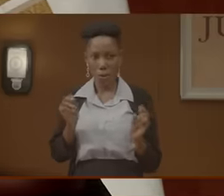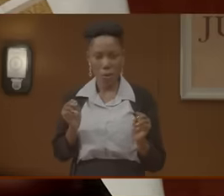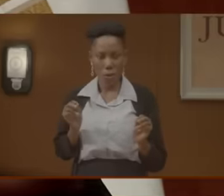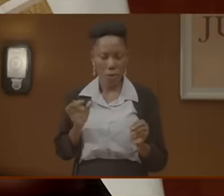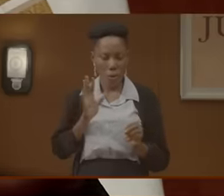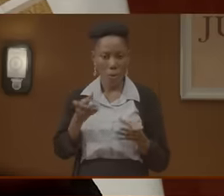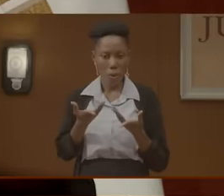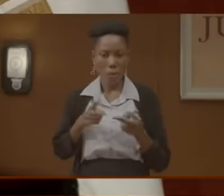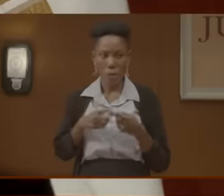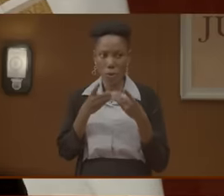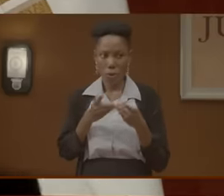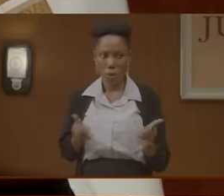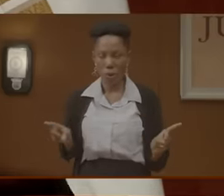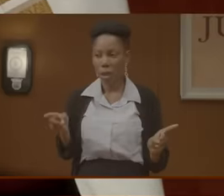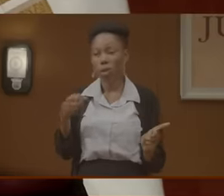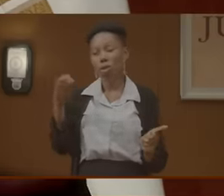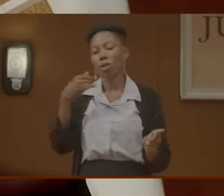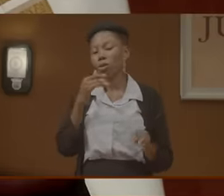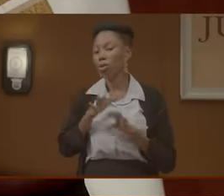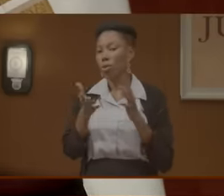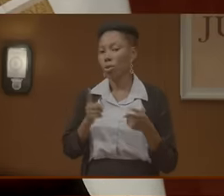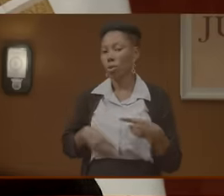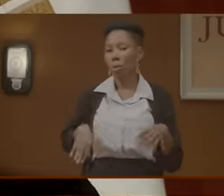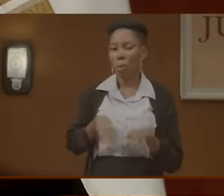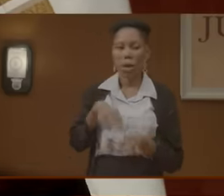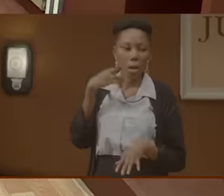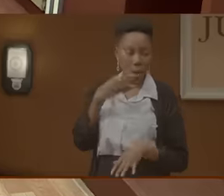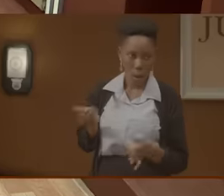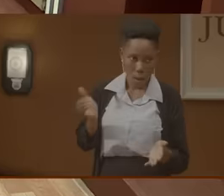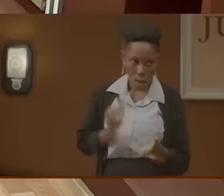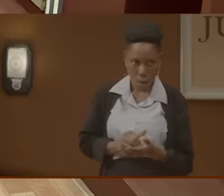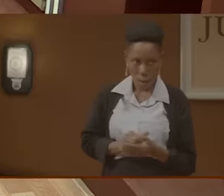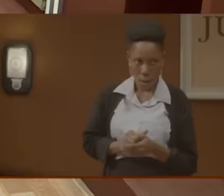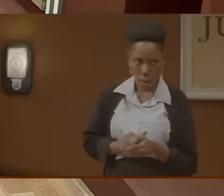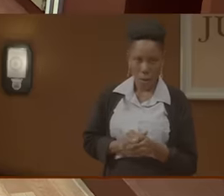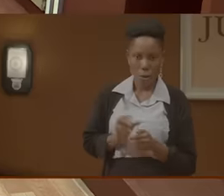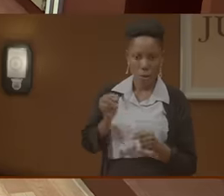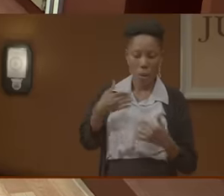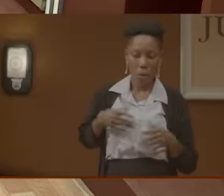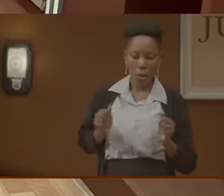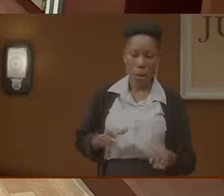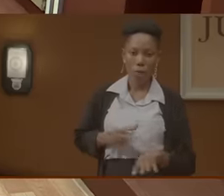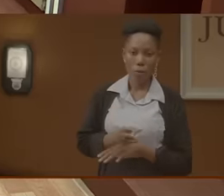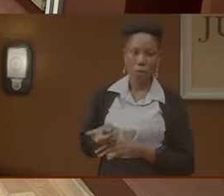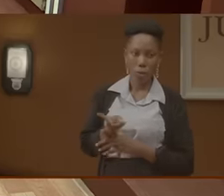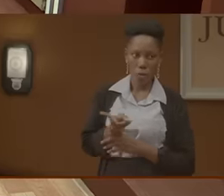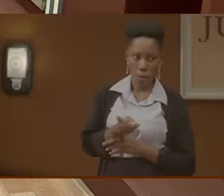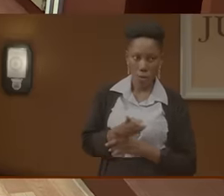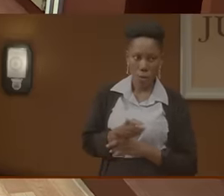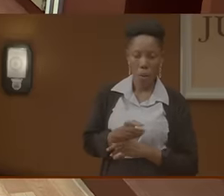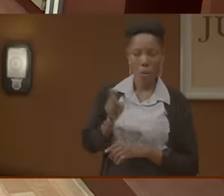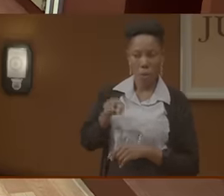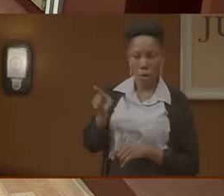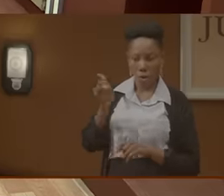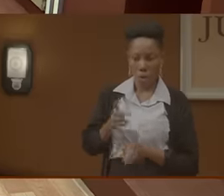anything like that here. You are the one that is saying, I don't want again. Yes. But yes, nobody can force the two of you to be there. But at the same time, the welfare